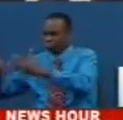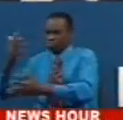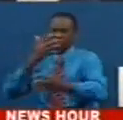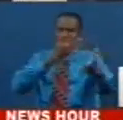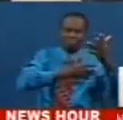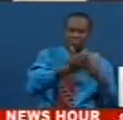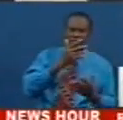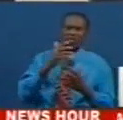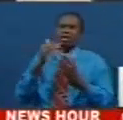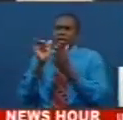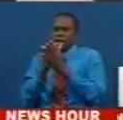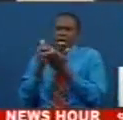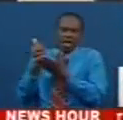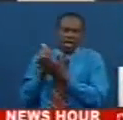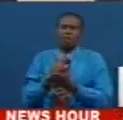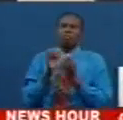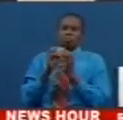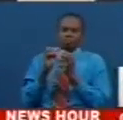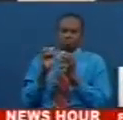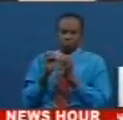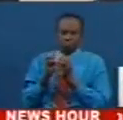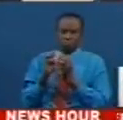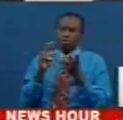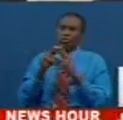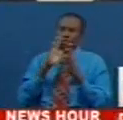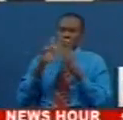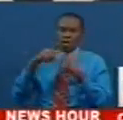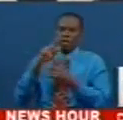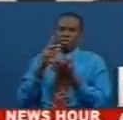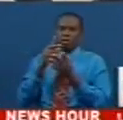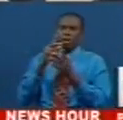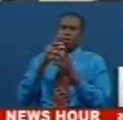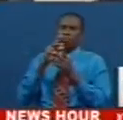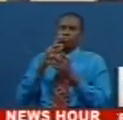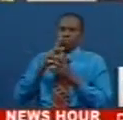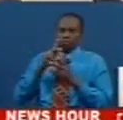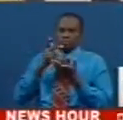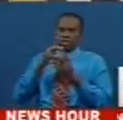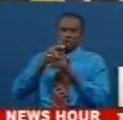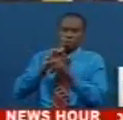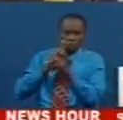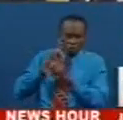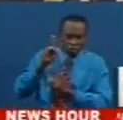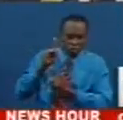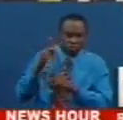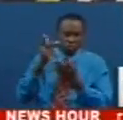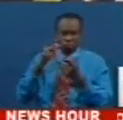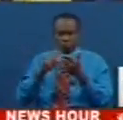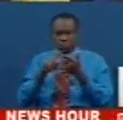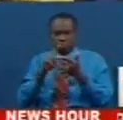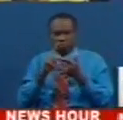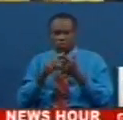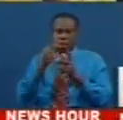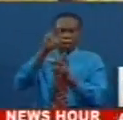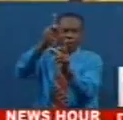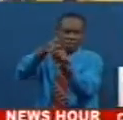service delivery standards in the local government system of Ghana. So we are talking about professionalism, client focusedness, we are talking about